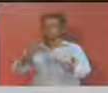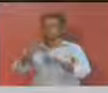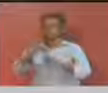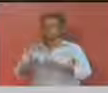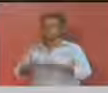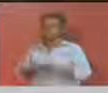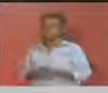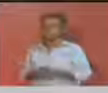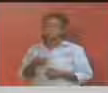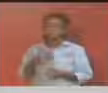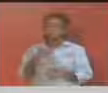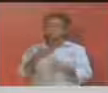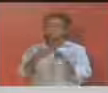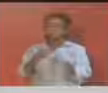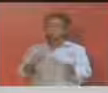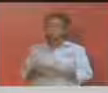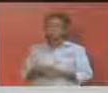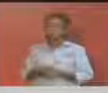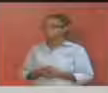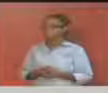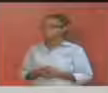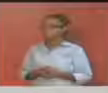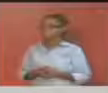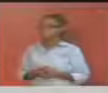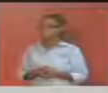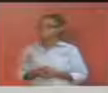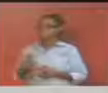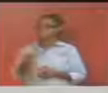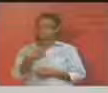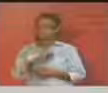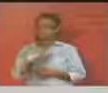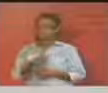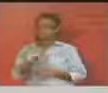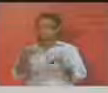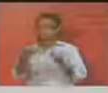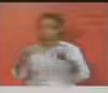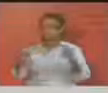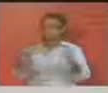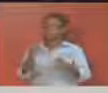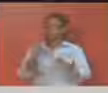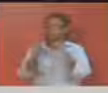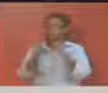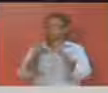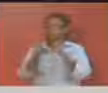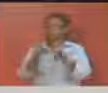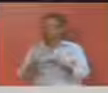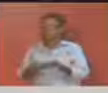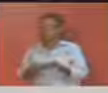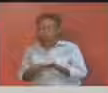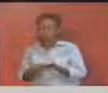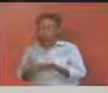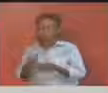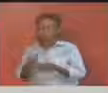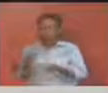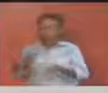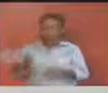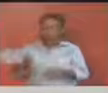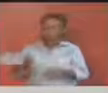the fact that we have been in talks with countries and vaccine manufacturers since